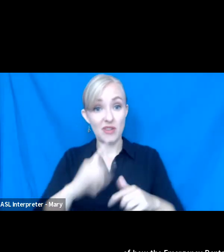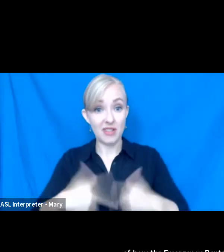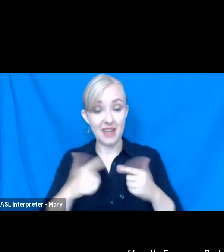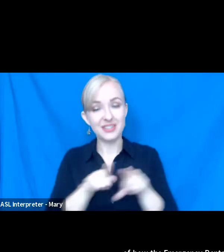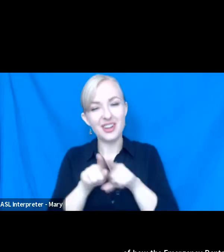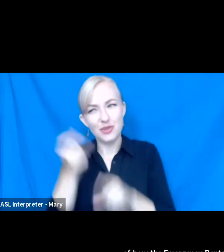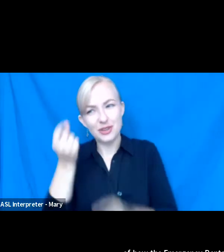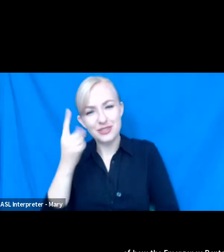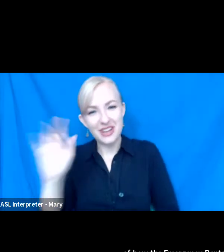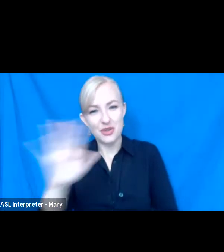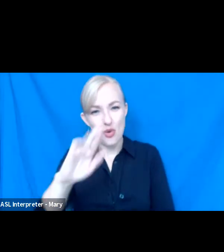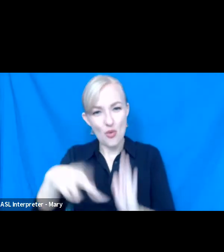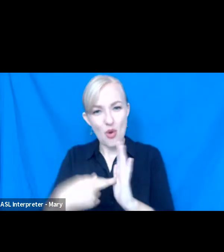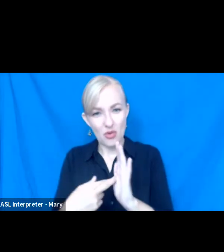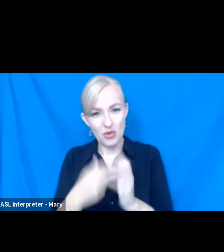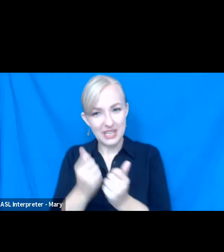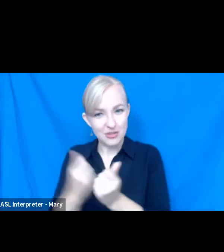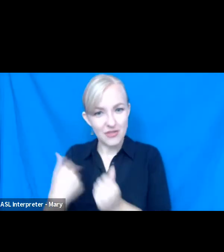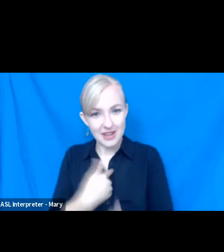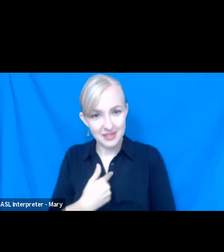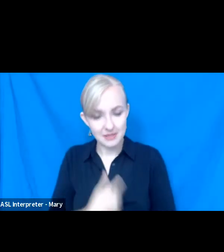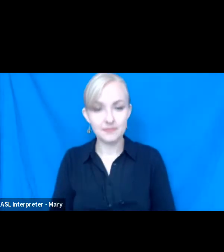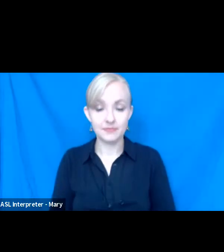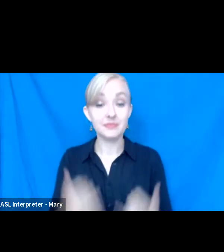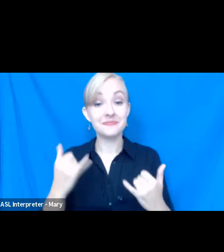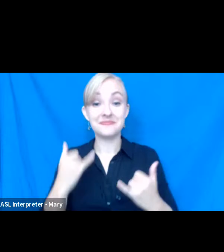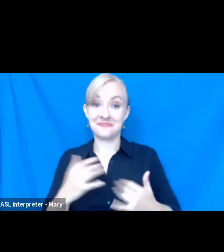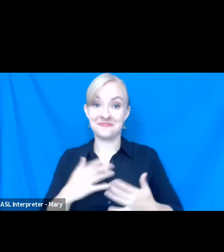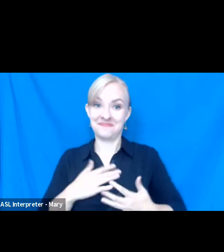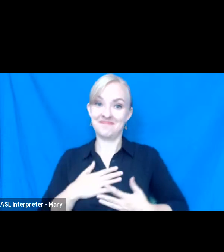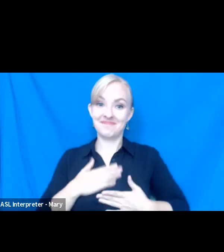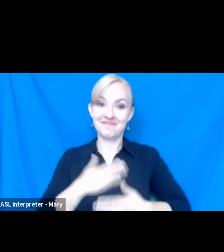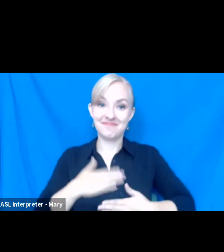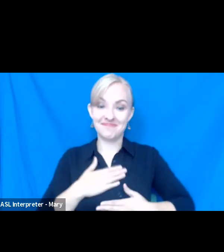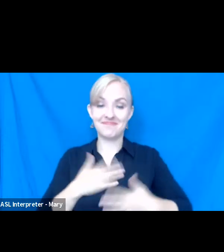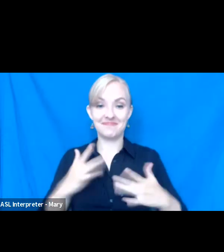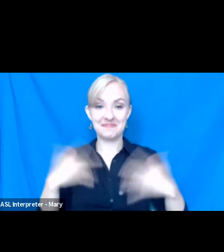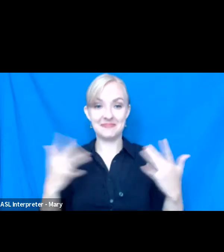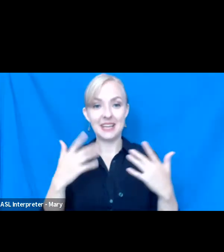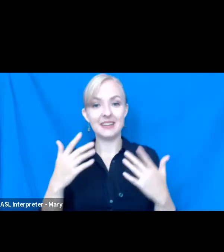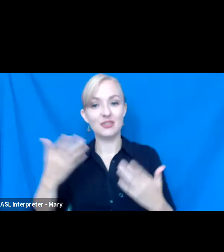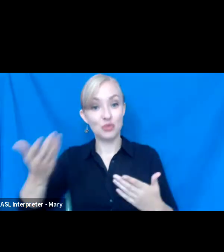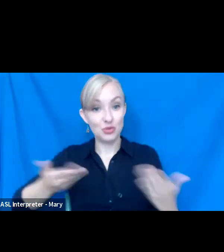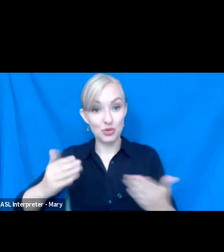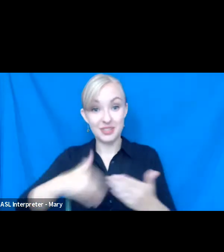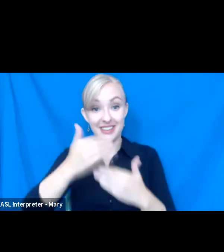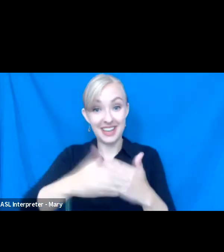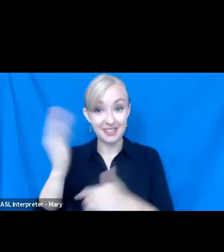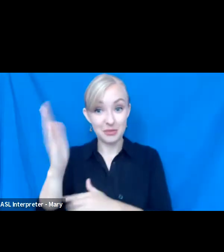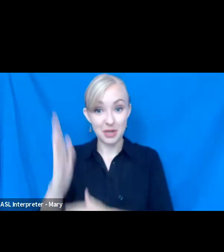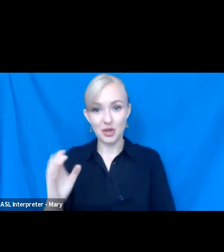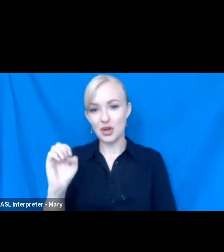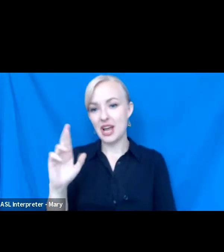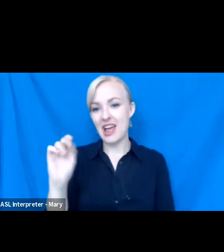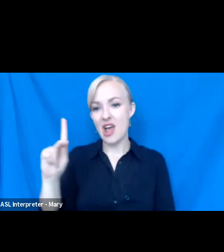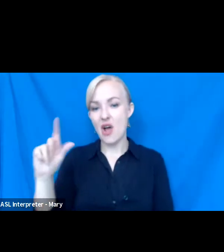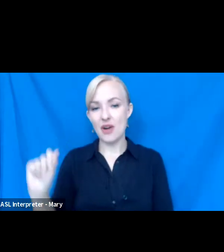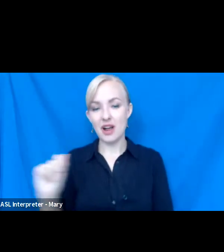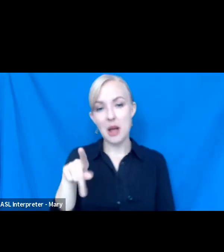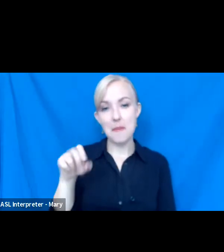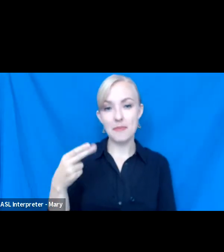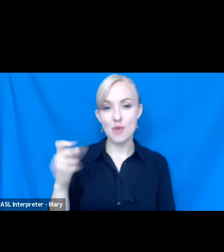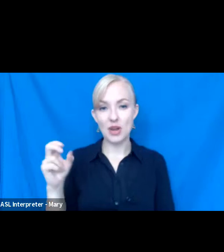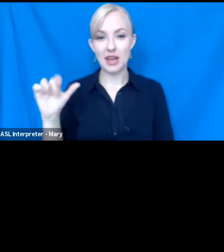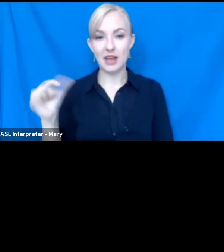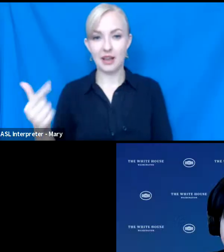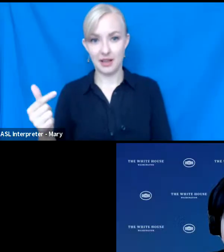play. It's now my distinct pleasure to introduce our next speaker, Erica Pothig, Special Assistant